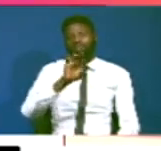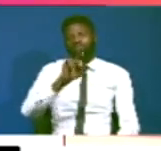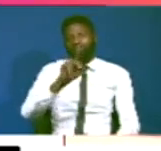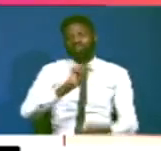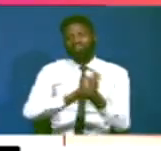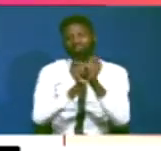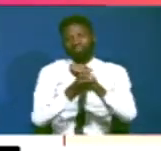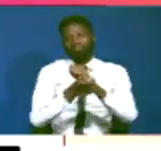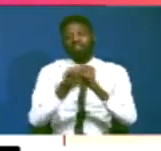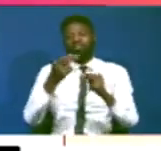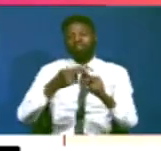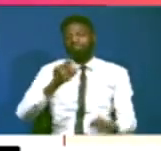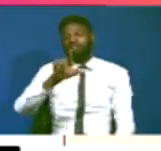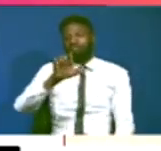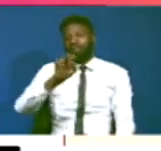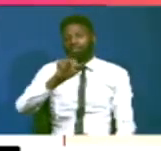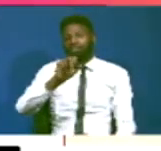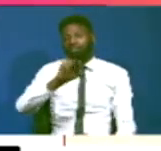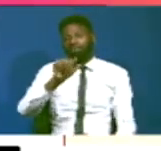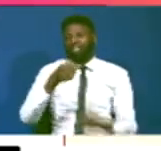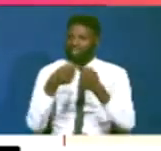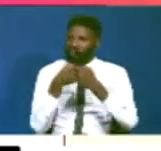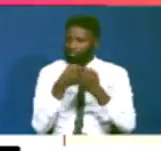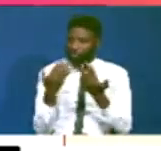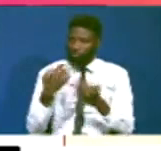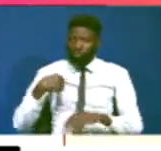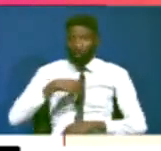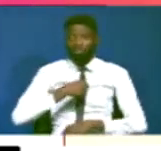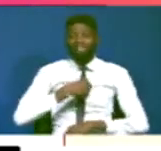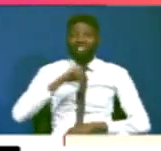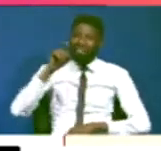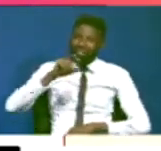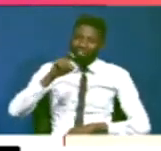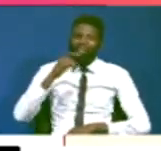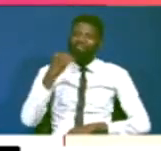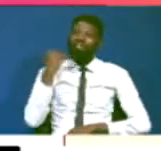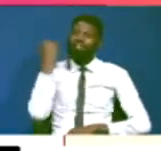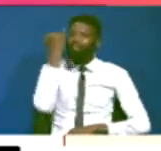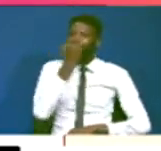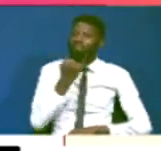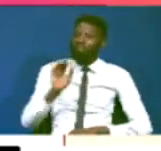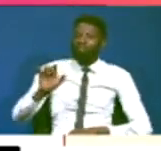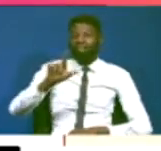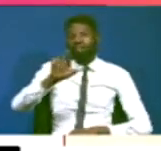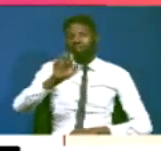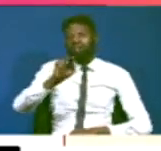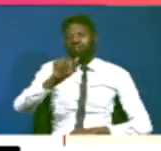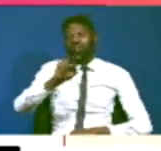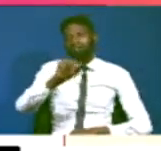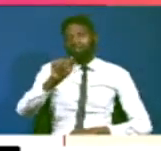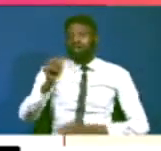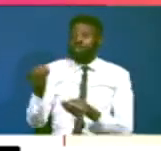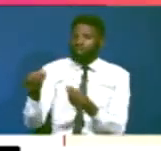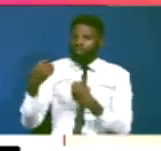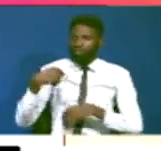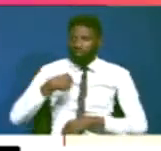challenge was, do we need to find Lenana, an image of Lenana? And I was given the rather unique position